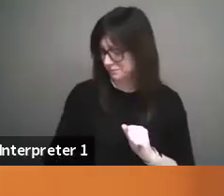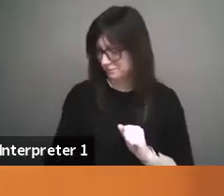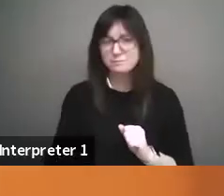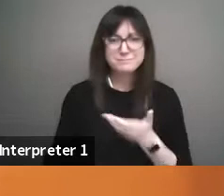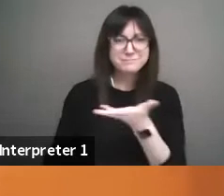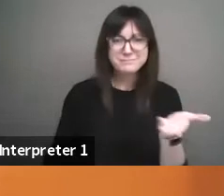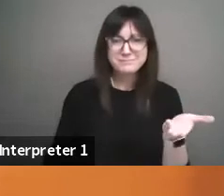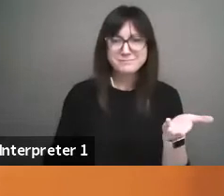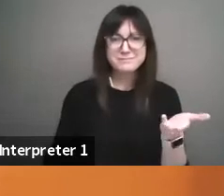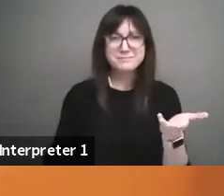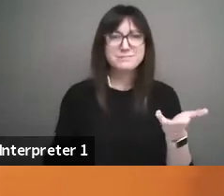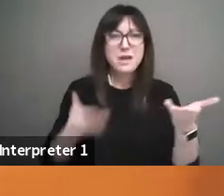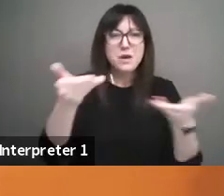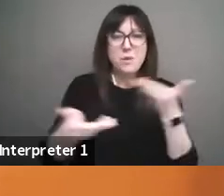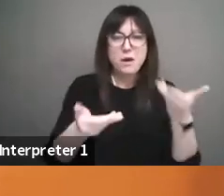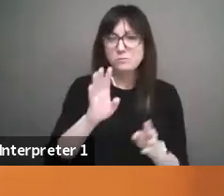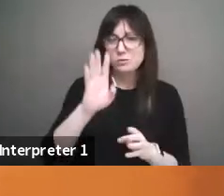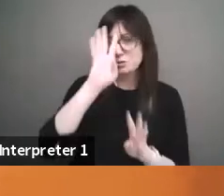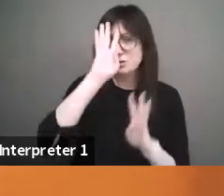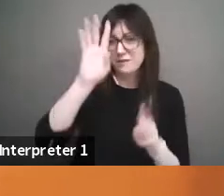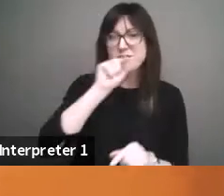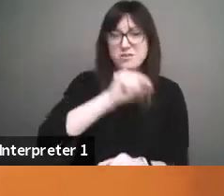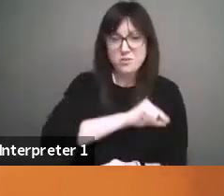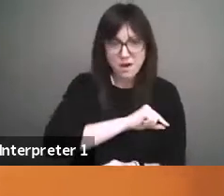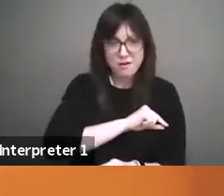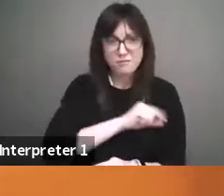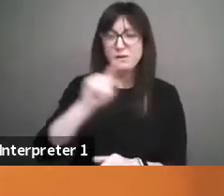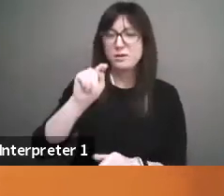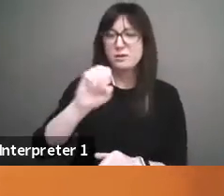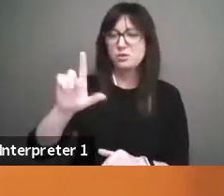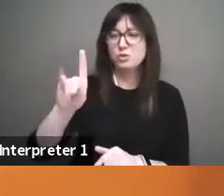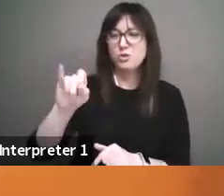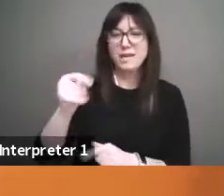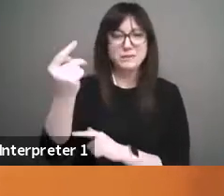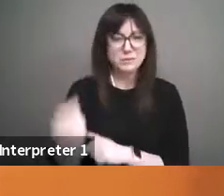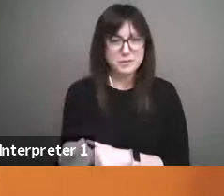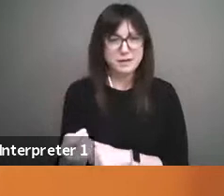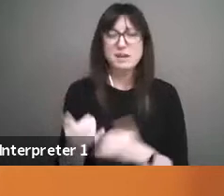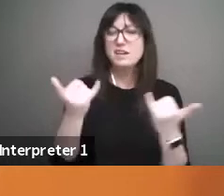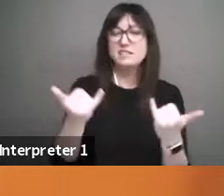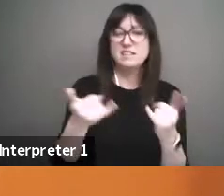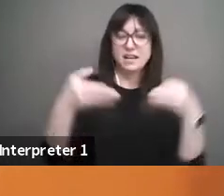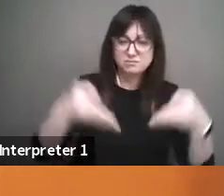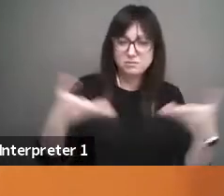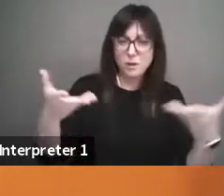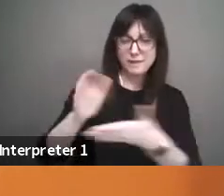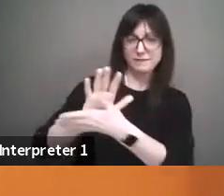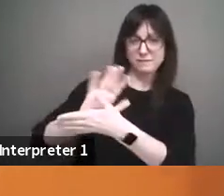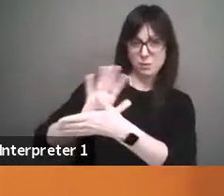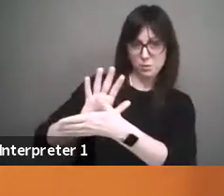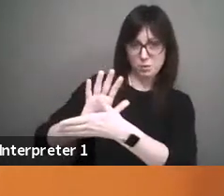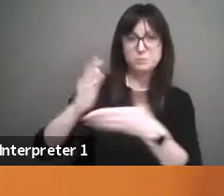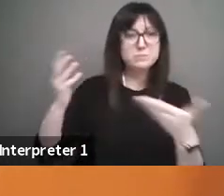Welcome to Innovation Wealth Presents Toolkit Tuesday, everybody. Today's session is all about video, as we learn about an